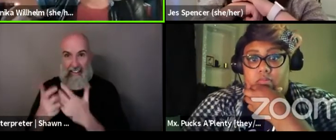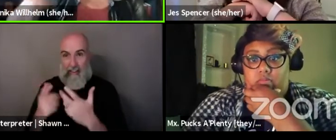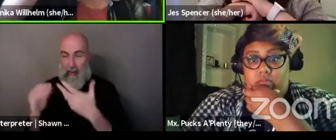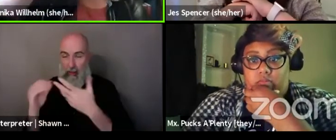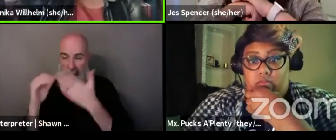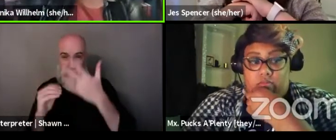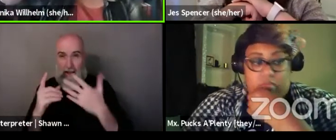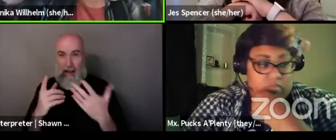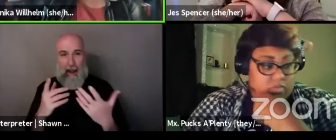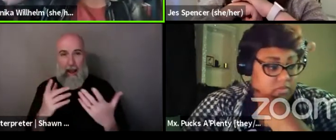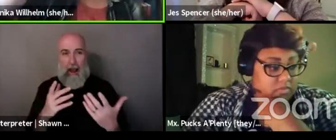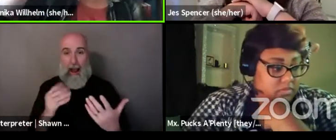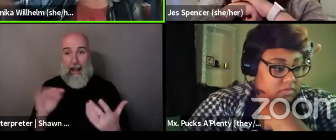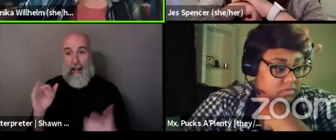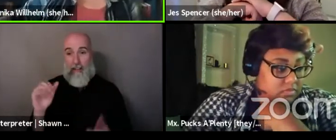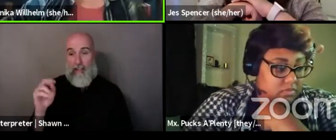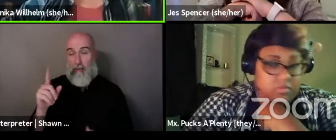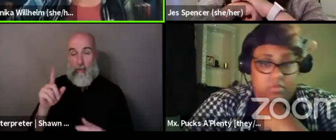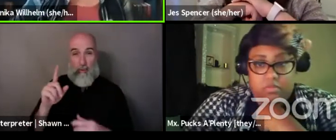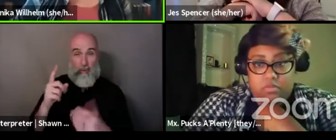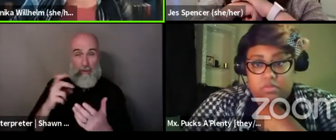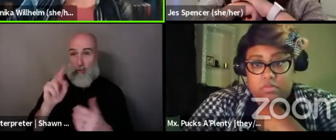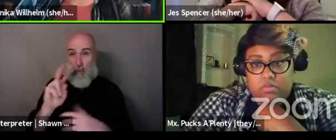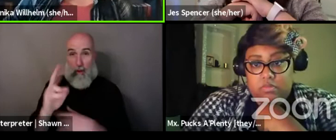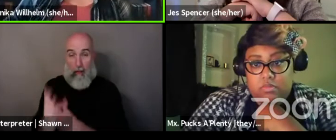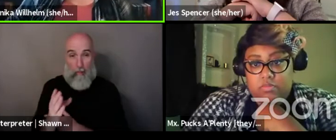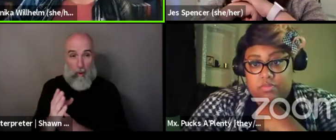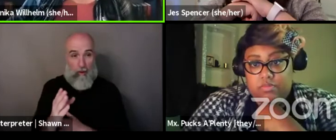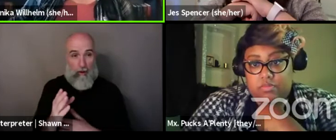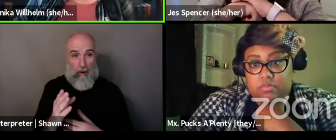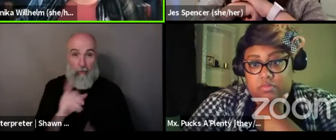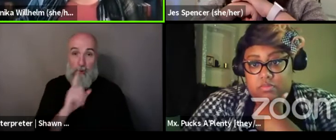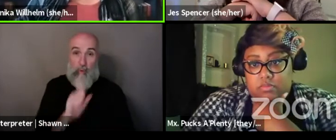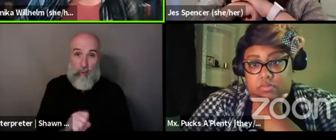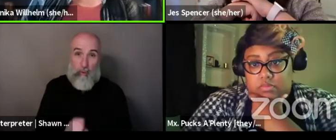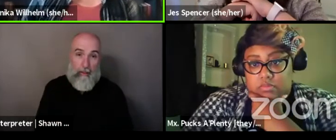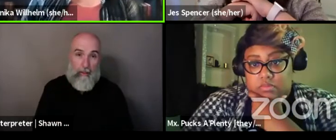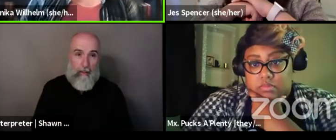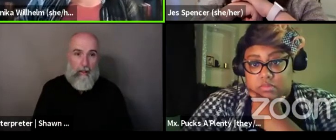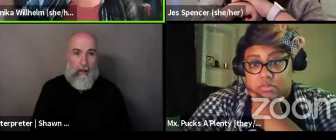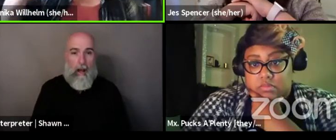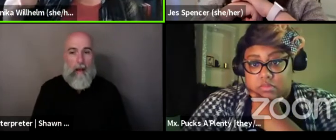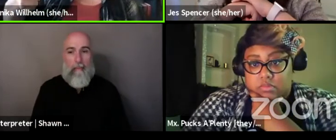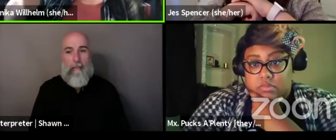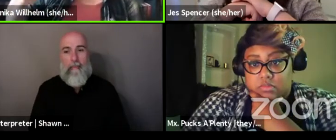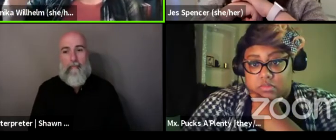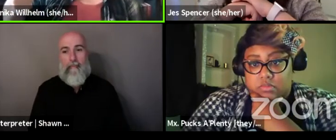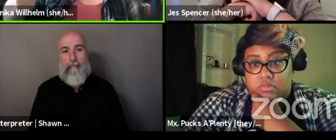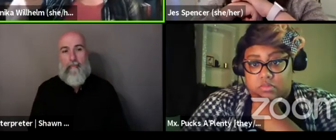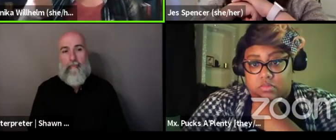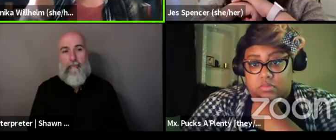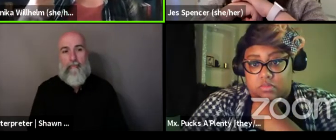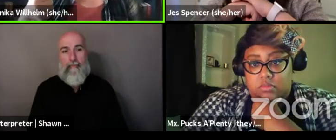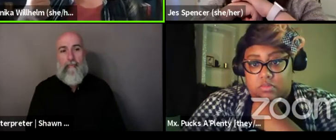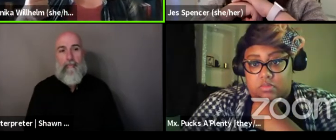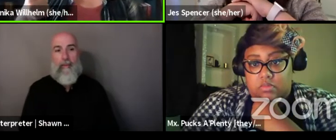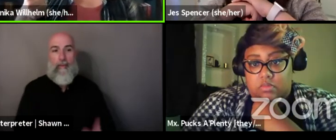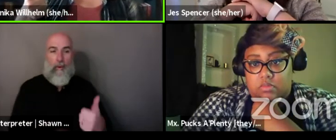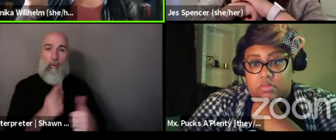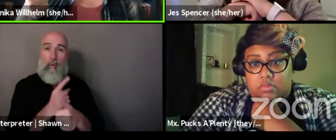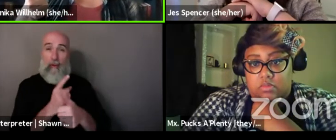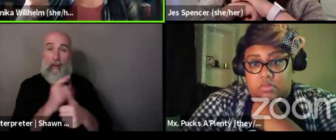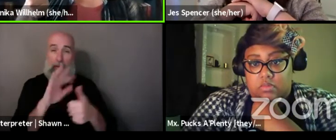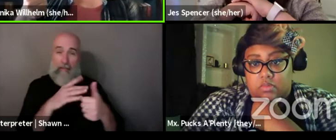thing. Or they're not at, like, Jasmine at 2 o'clock in the morning trying to figure out truly. So there's the regularity of schedule that I heard. And